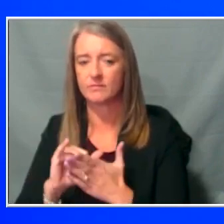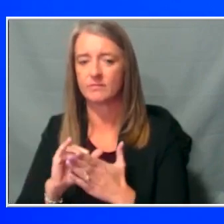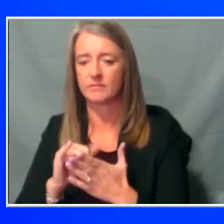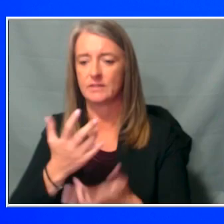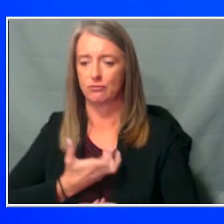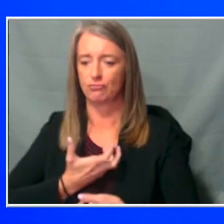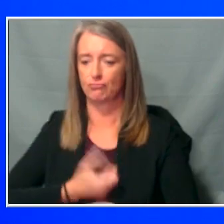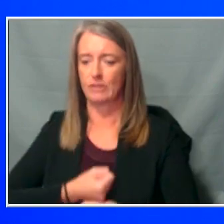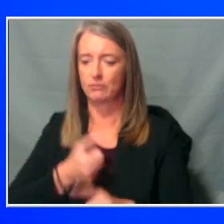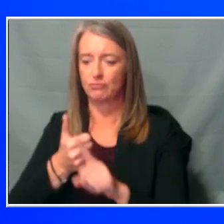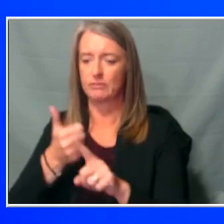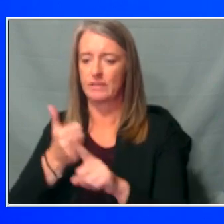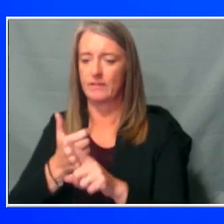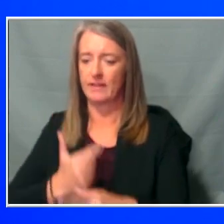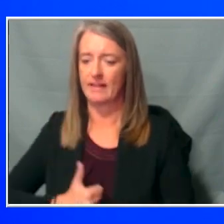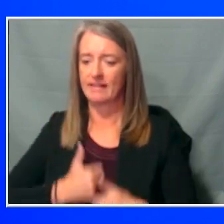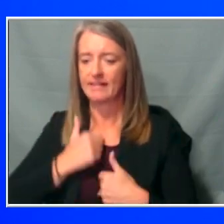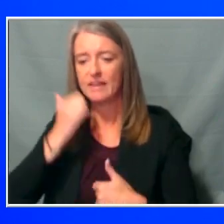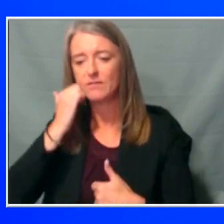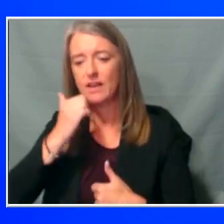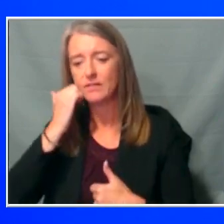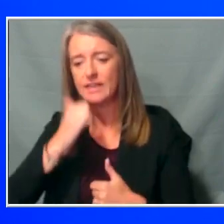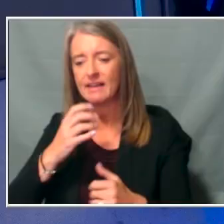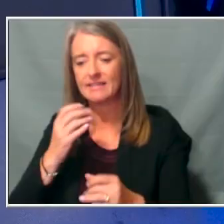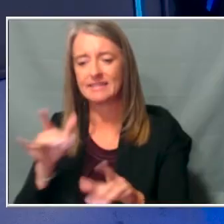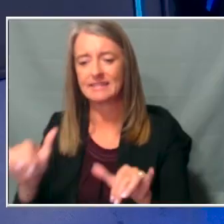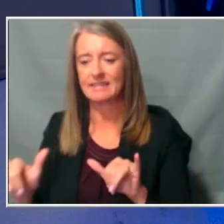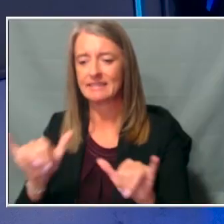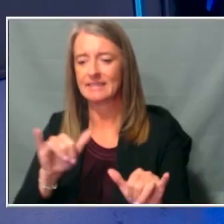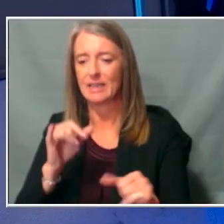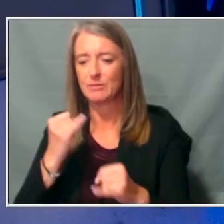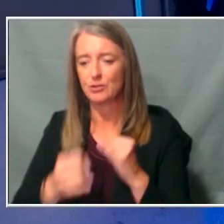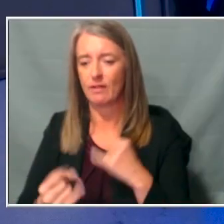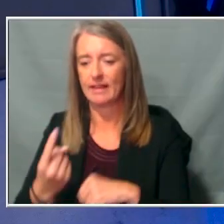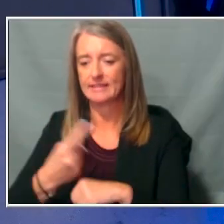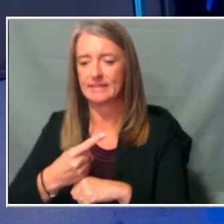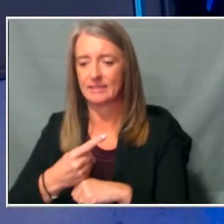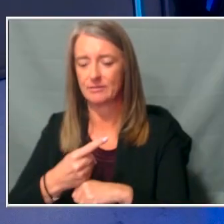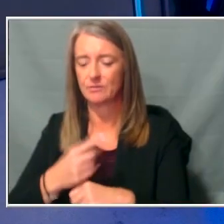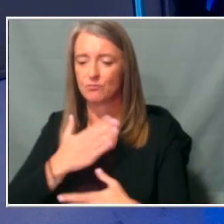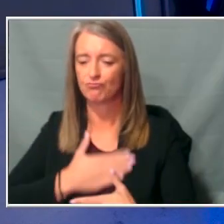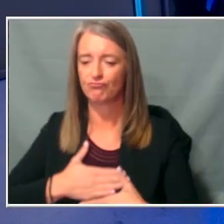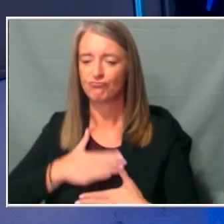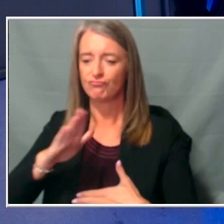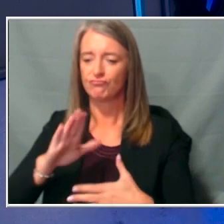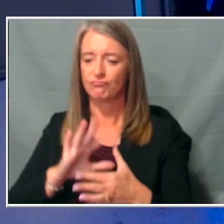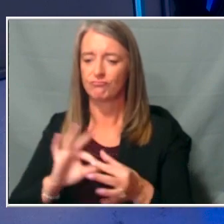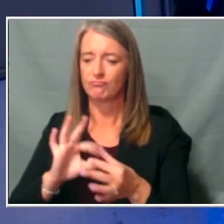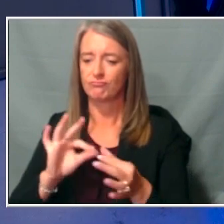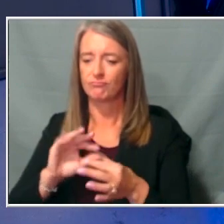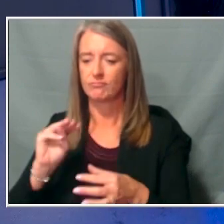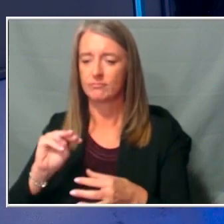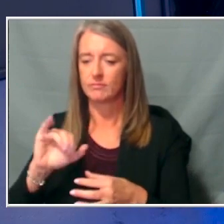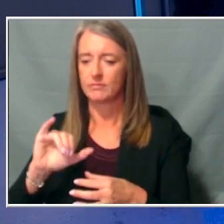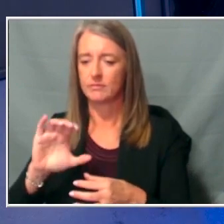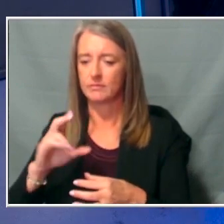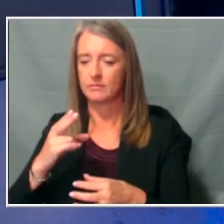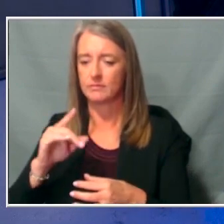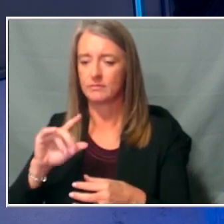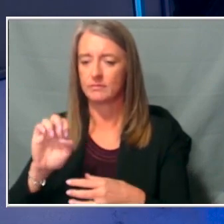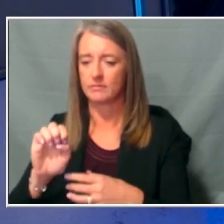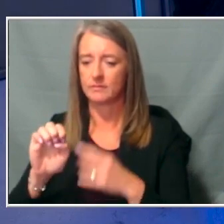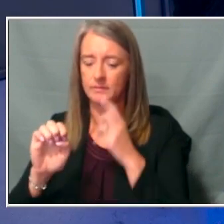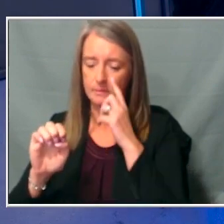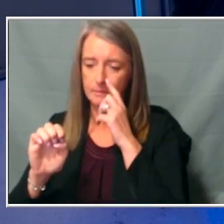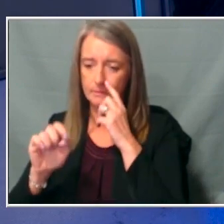yourself and live every day like it's your last. Thank you. We follow your lead. Appreciate you, Michelle. Dr. Ramirez. You know, I think she's